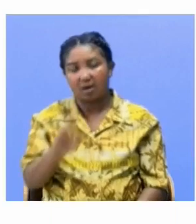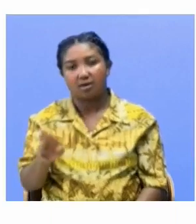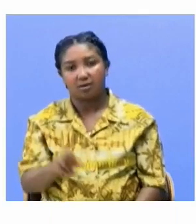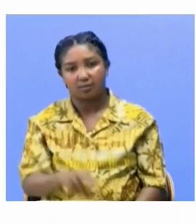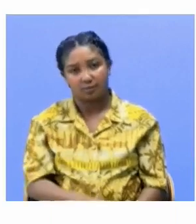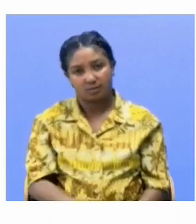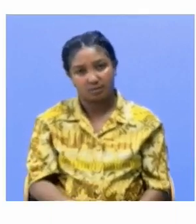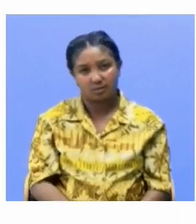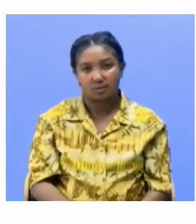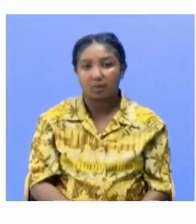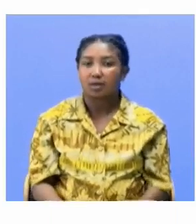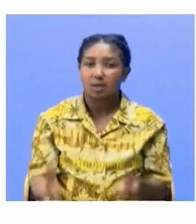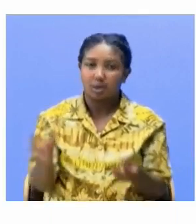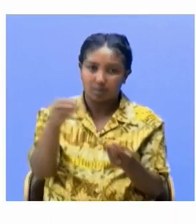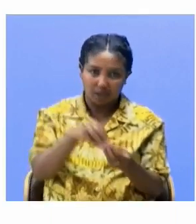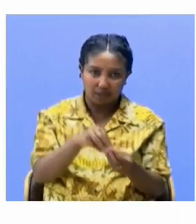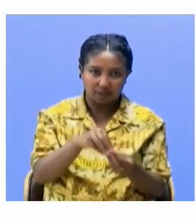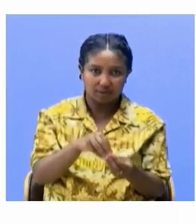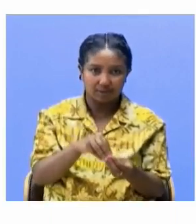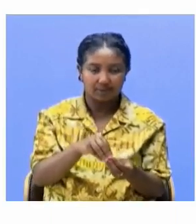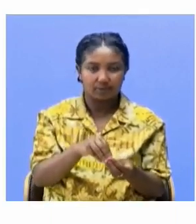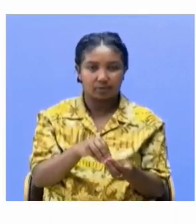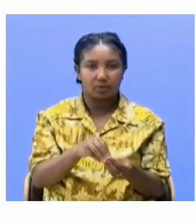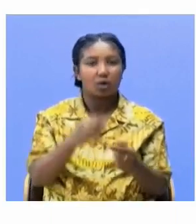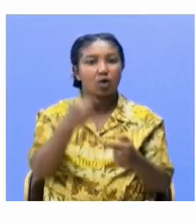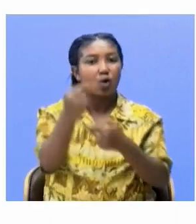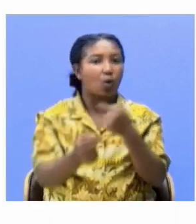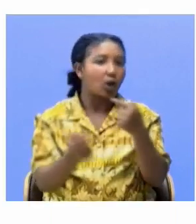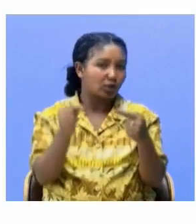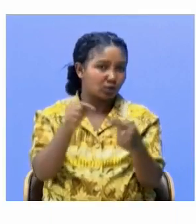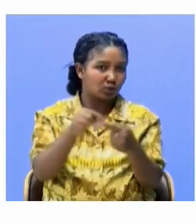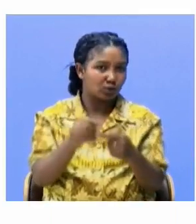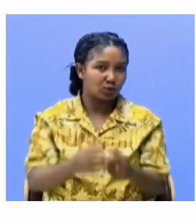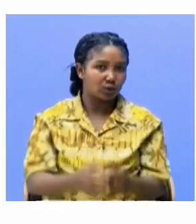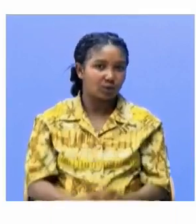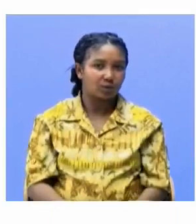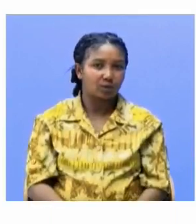good. Plus, then, going to.